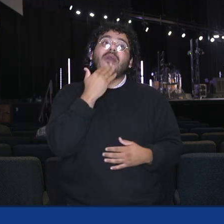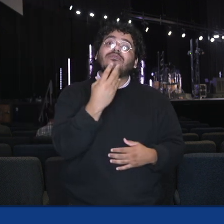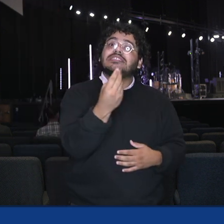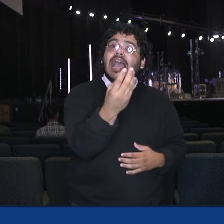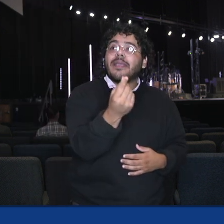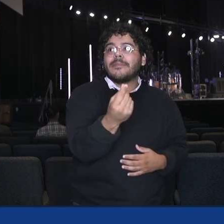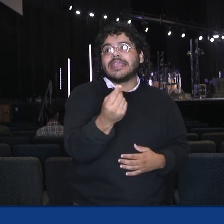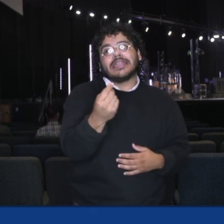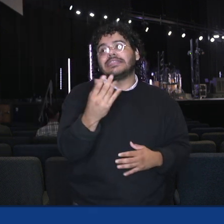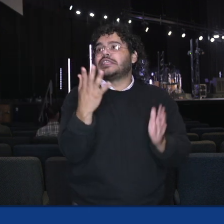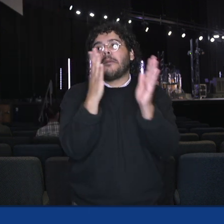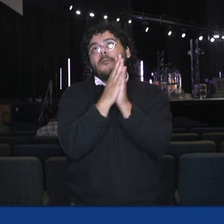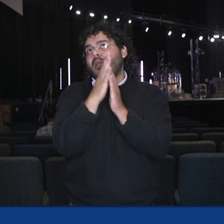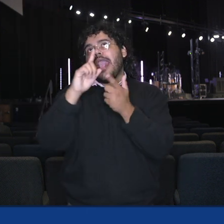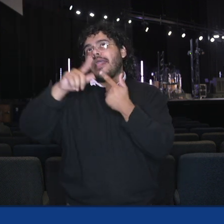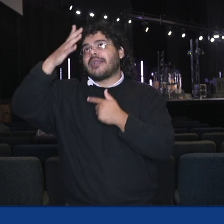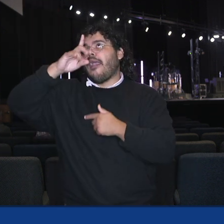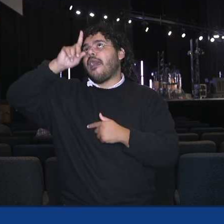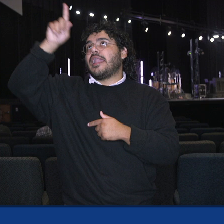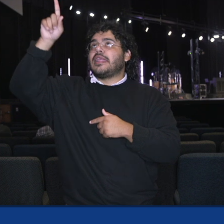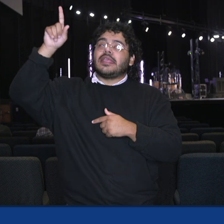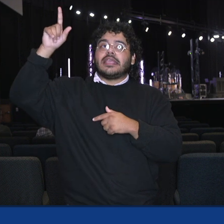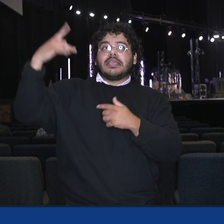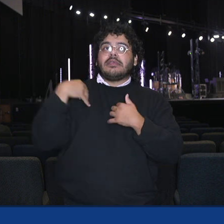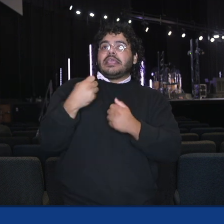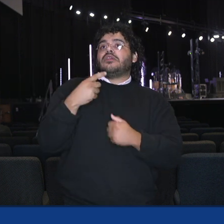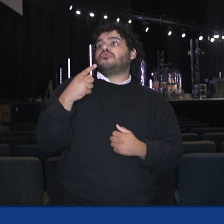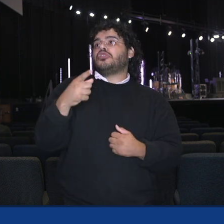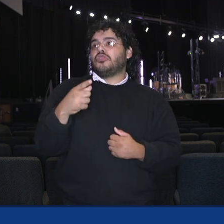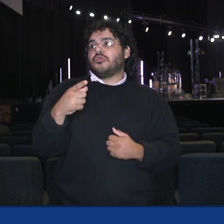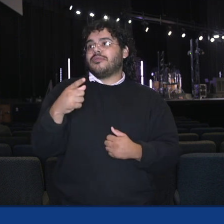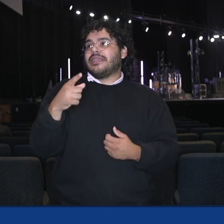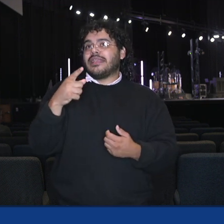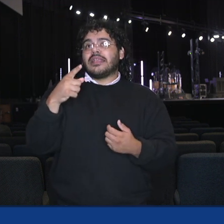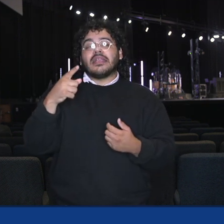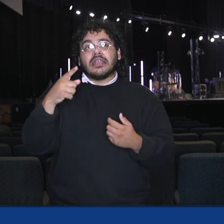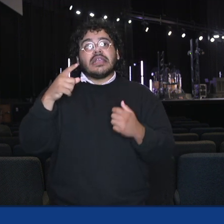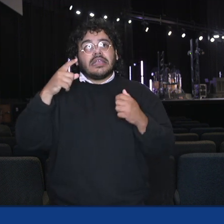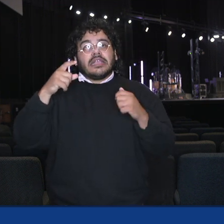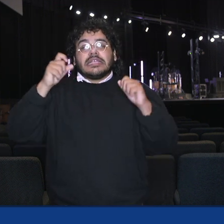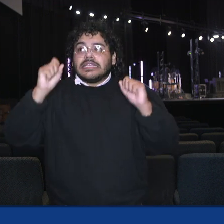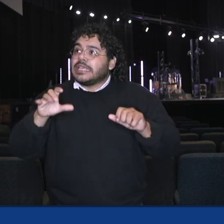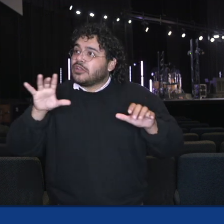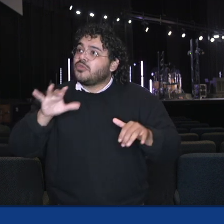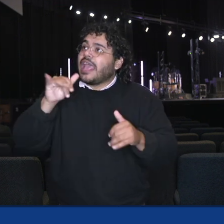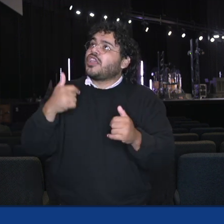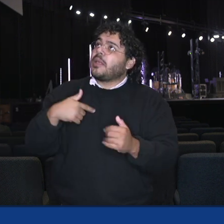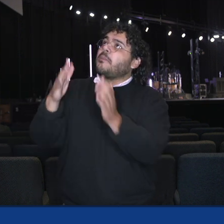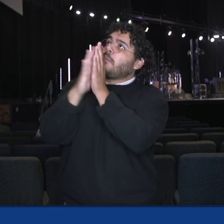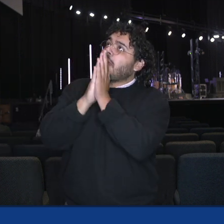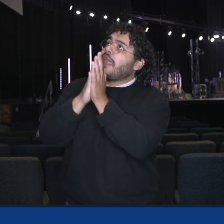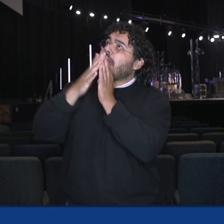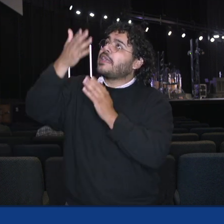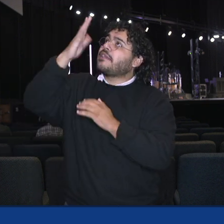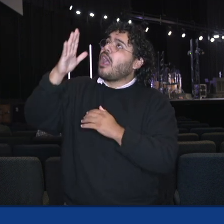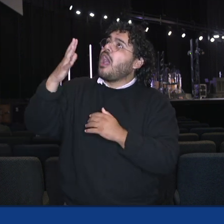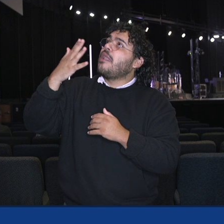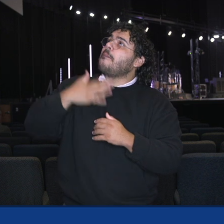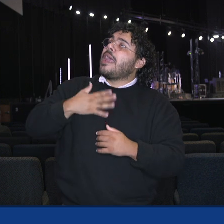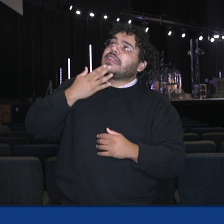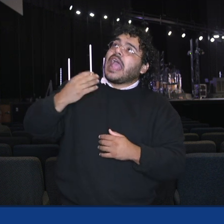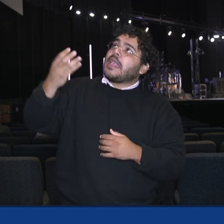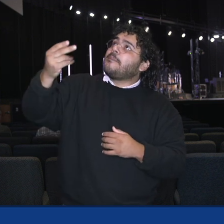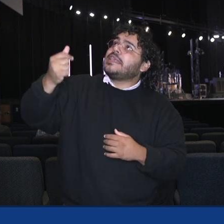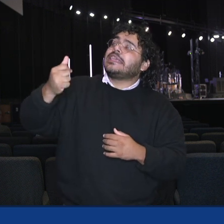God would heal your diabetes and take your medicine for diabetes. If you have bipolar 2, pray that God would heal